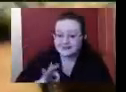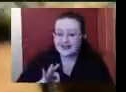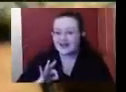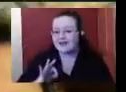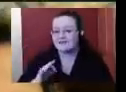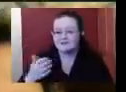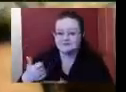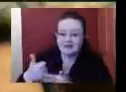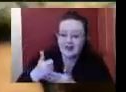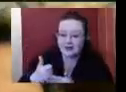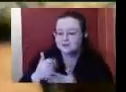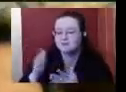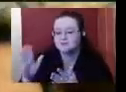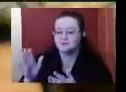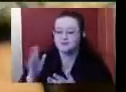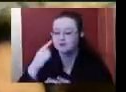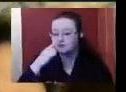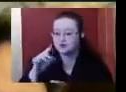families.